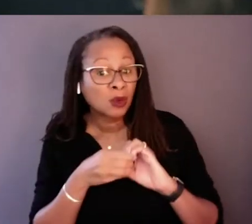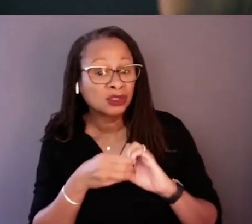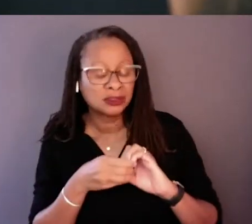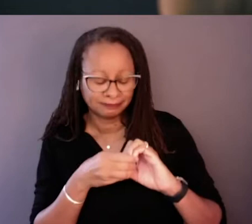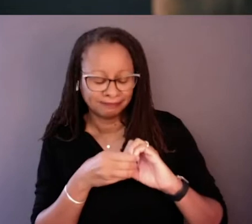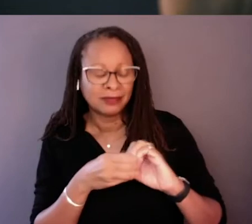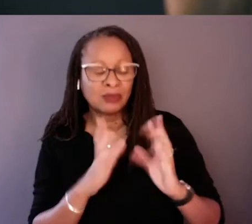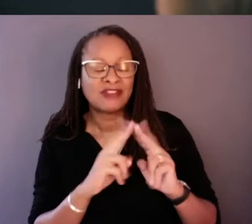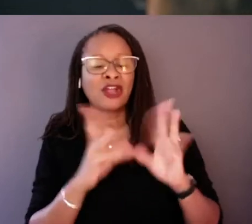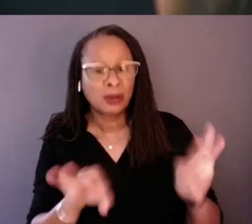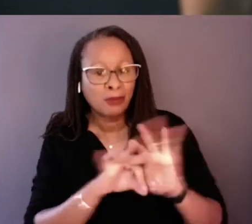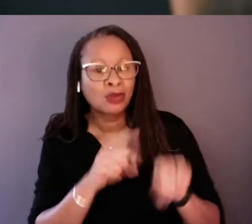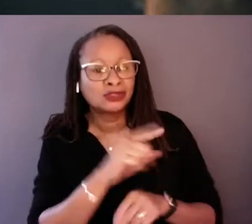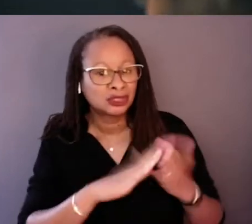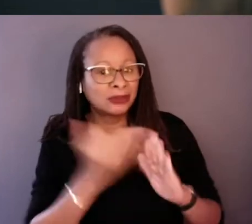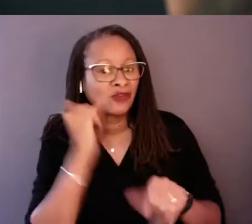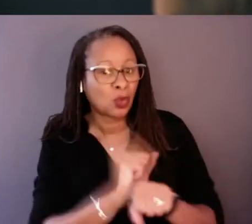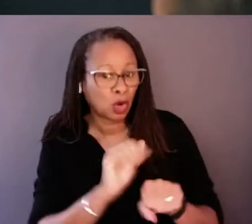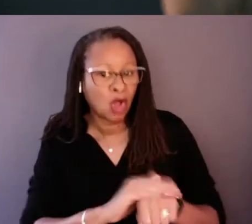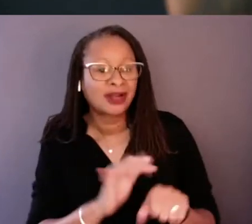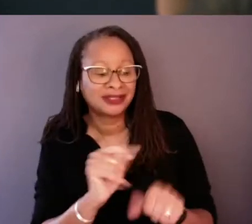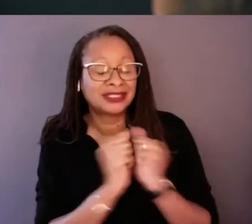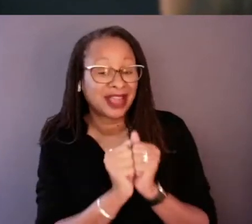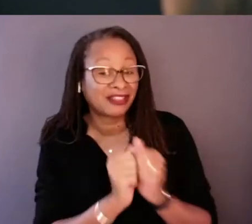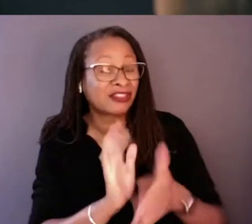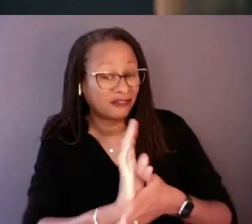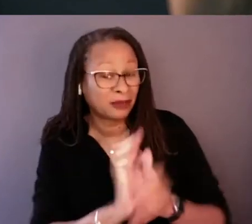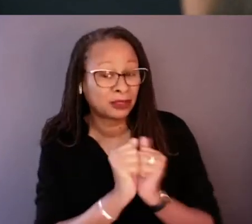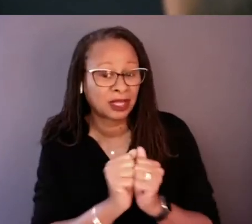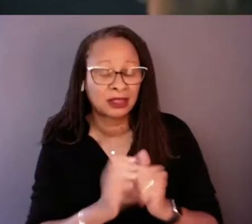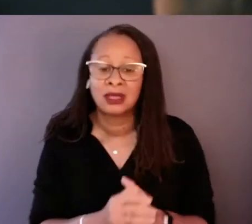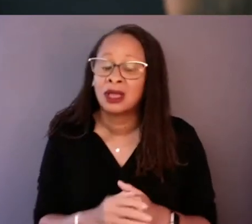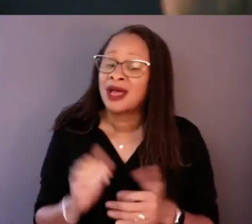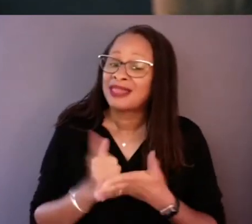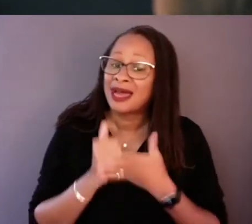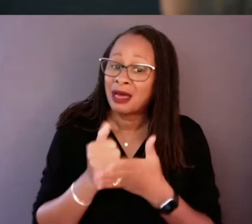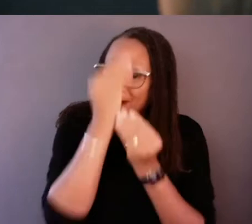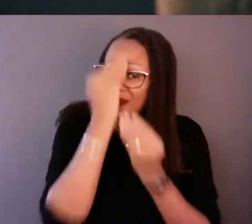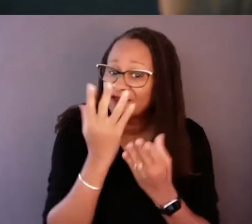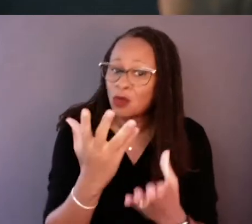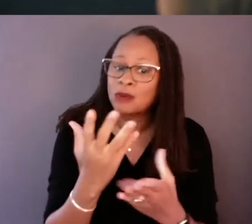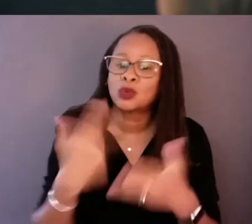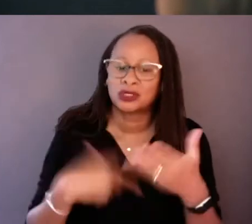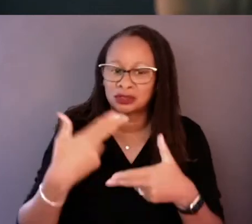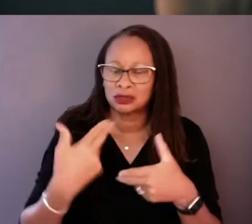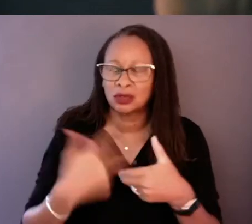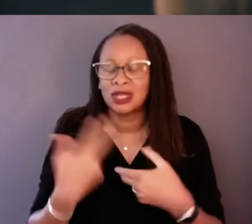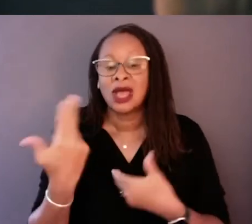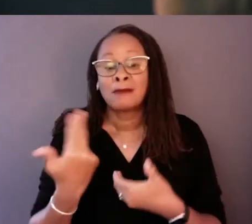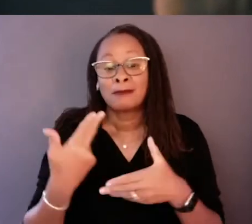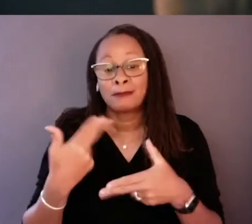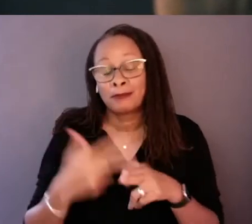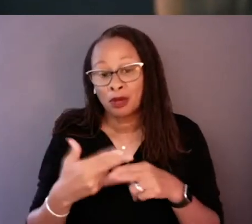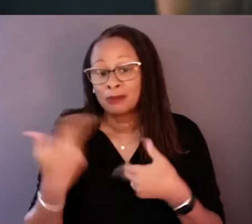the community if we were going to work on this together. And so that helped inform this participatory framework, which obviously with COVID got